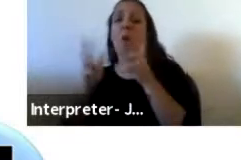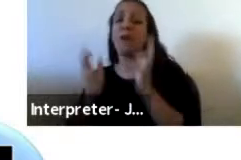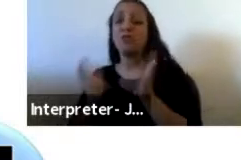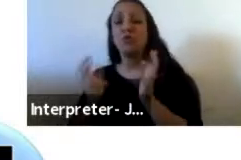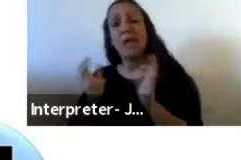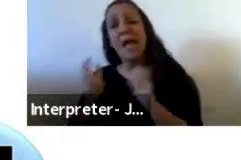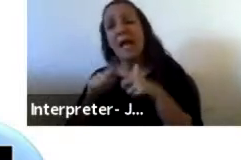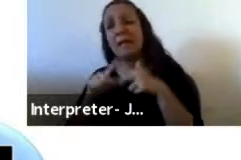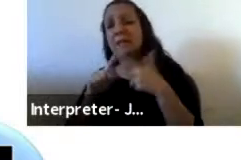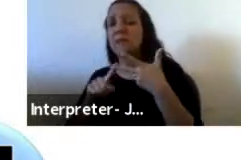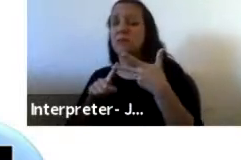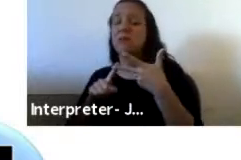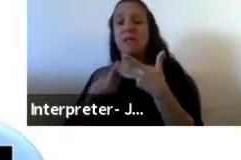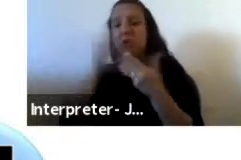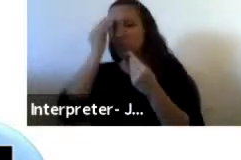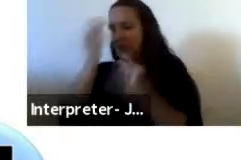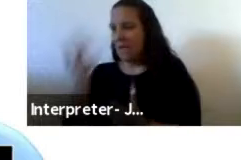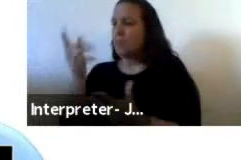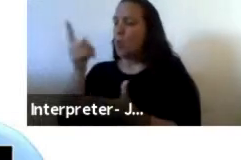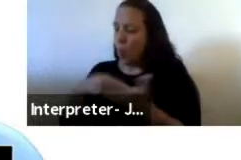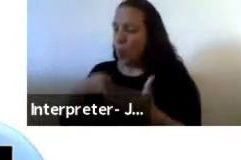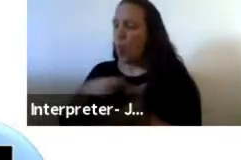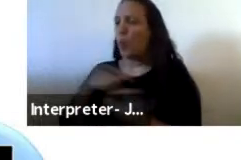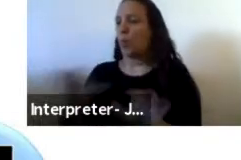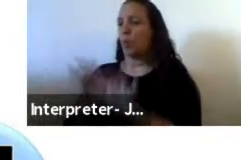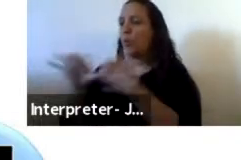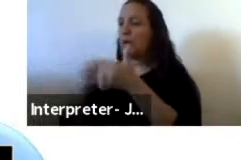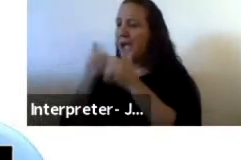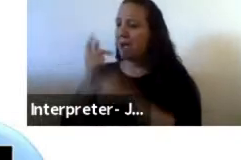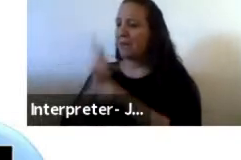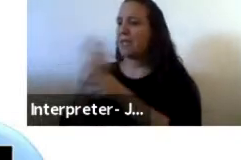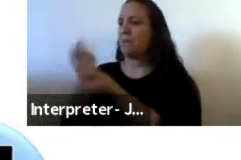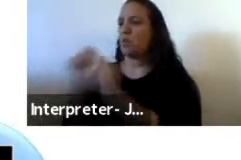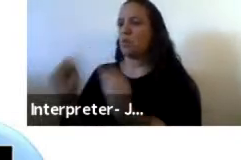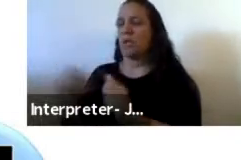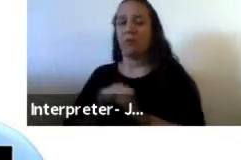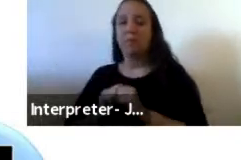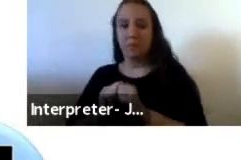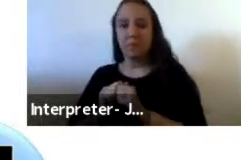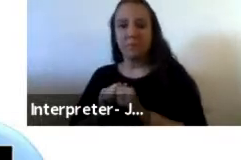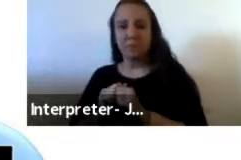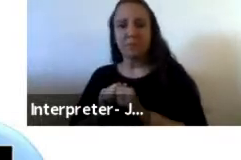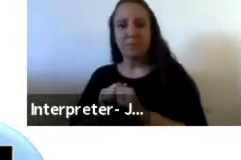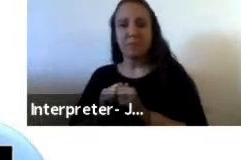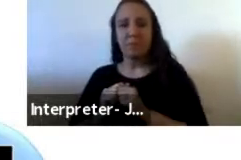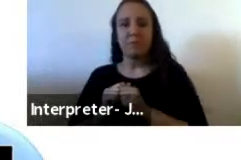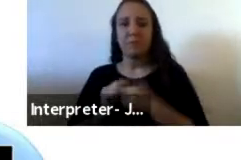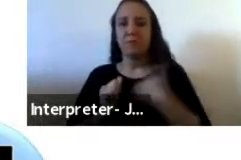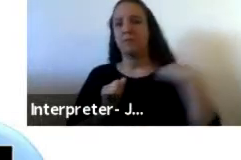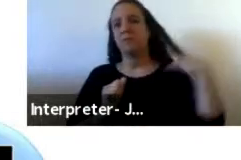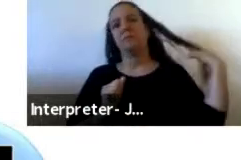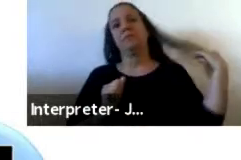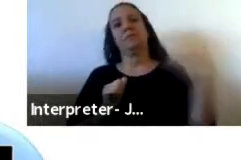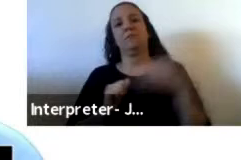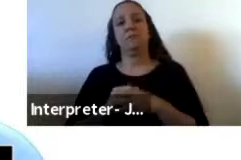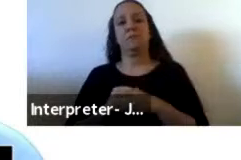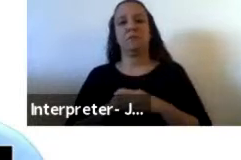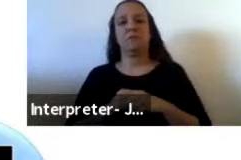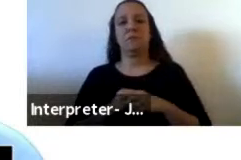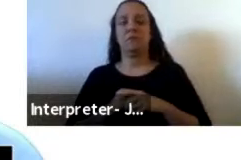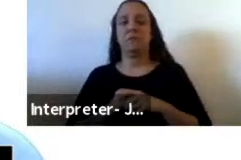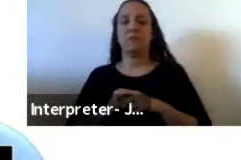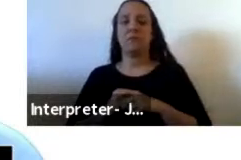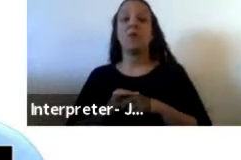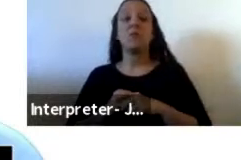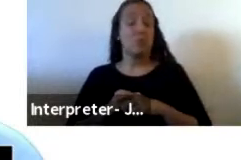doing right now when it comes to communication. So the numbers make sense to actually have a brick and mortar, but now it's how do you actually morph them